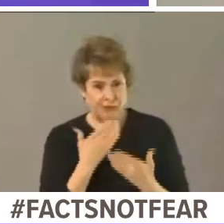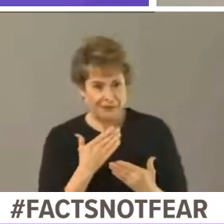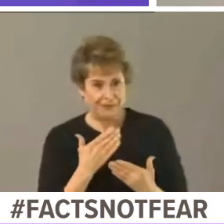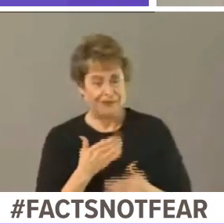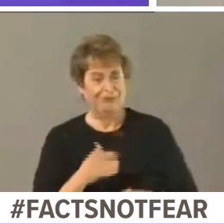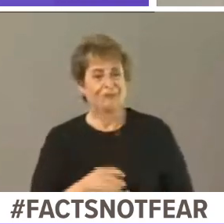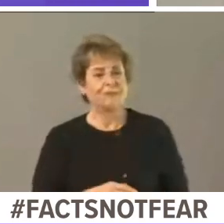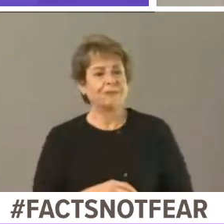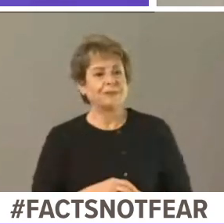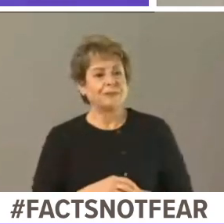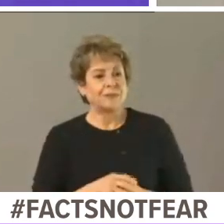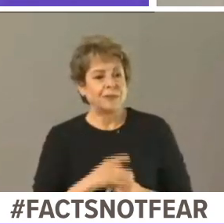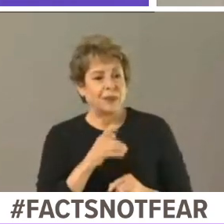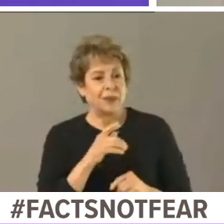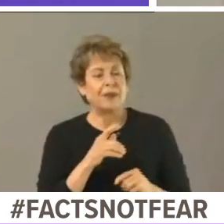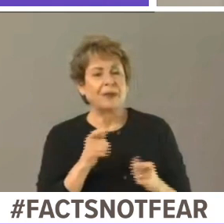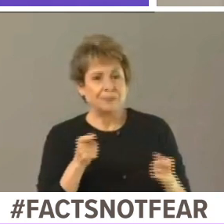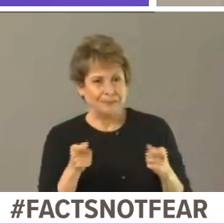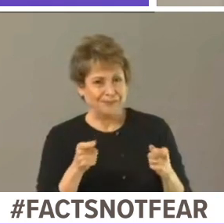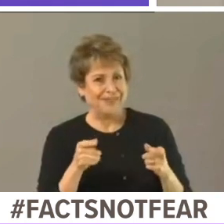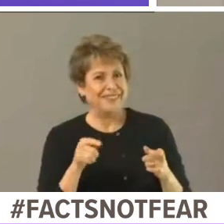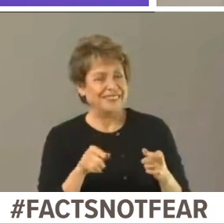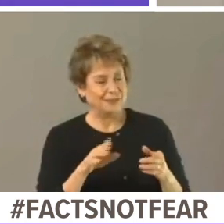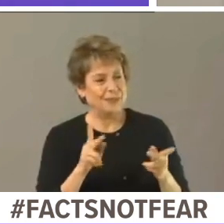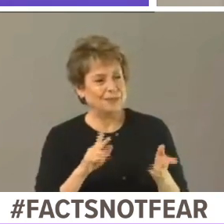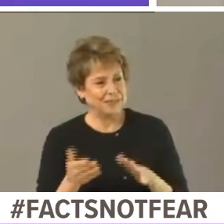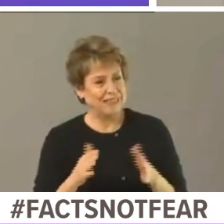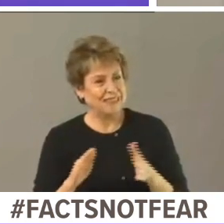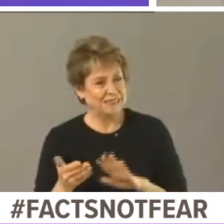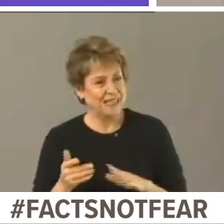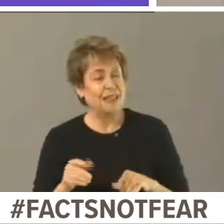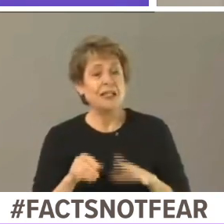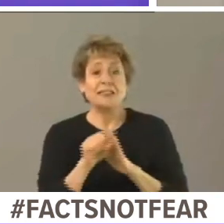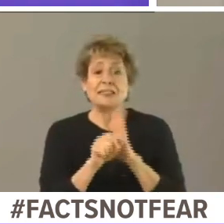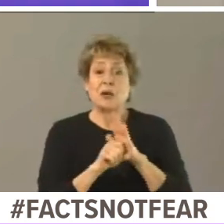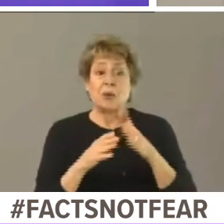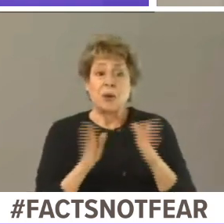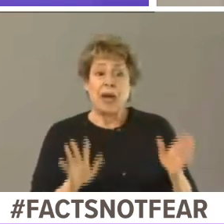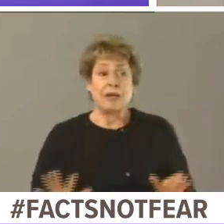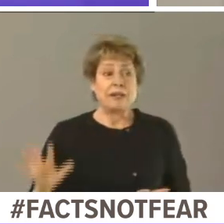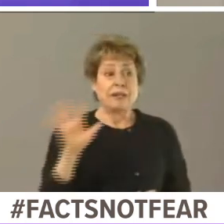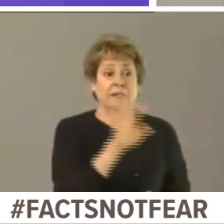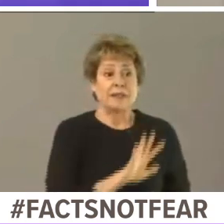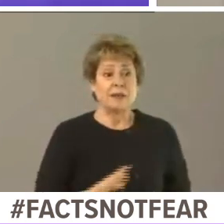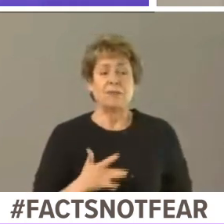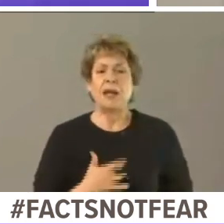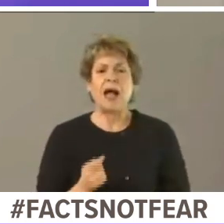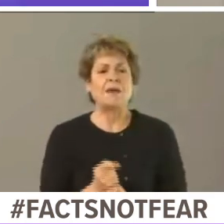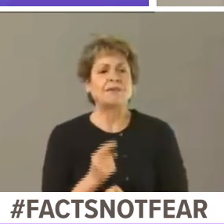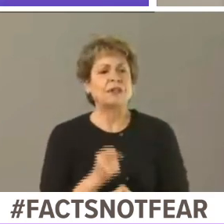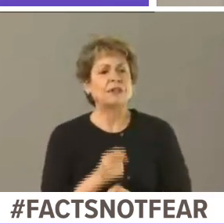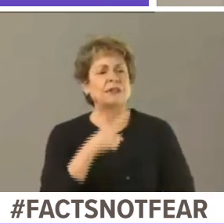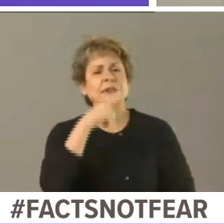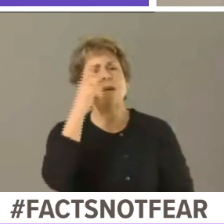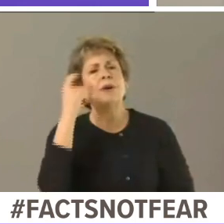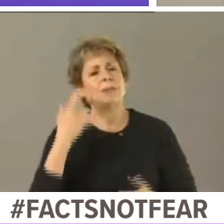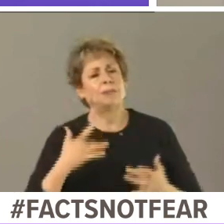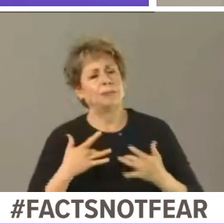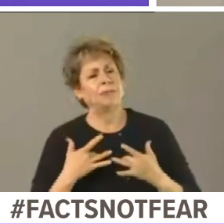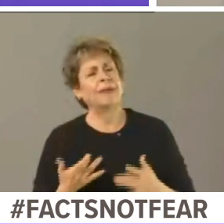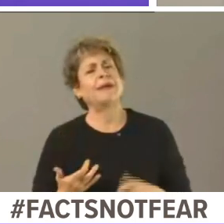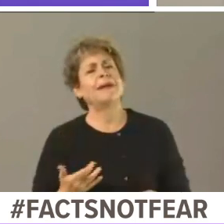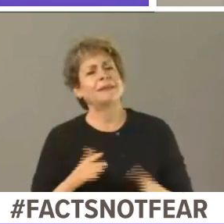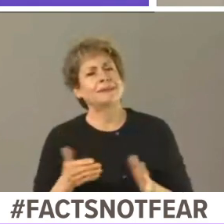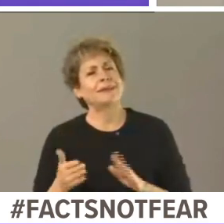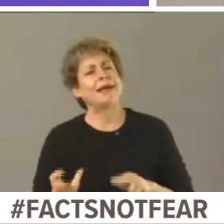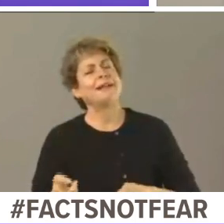plan. Every summer, we do see an increase in the number of deaths. When you look at what the medical examiner is looking at, the